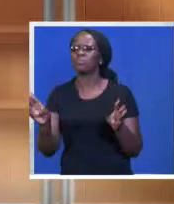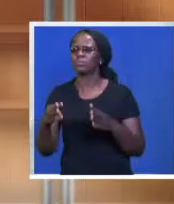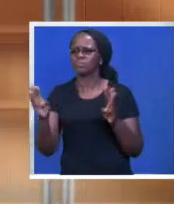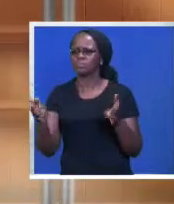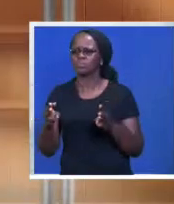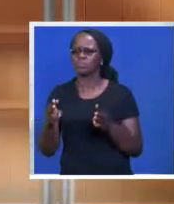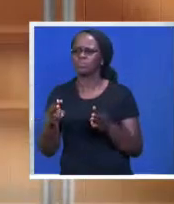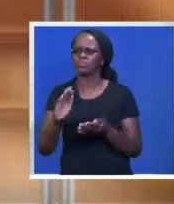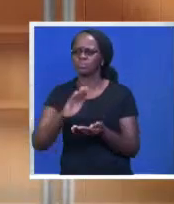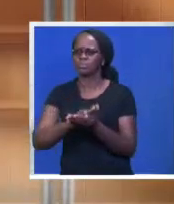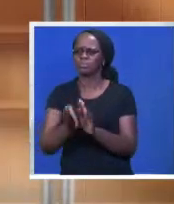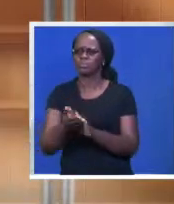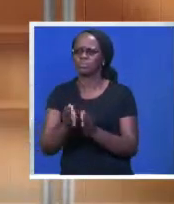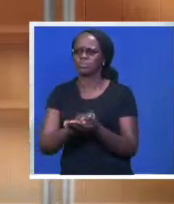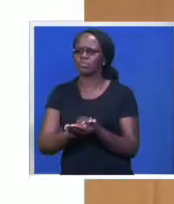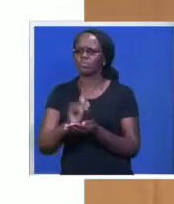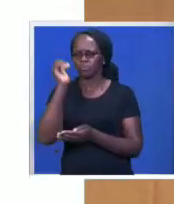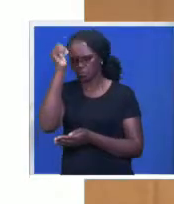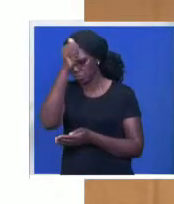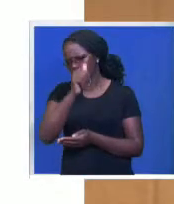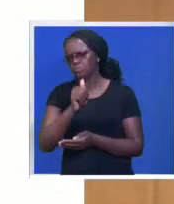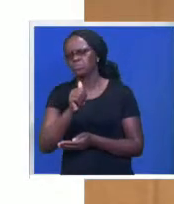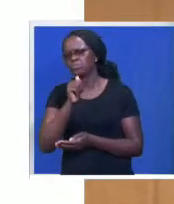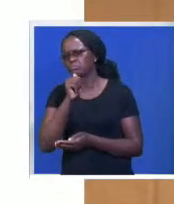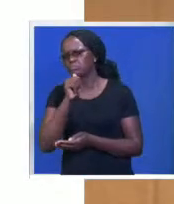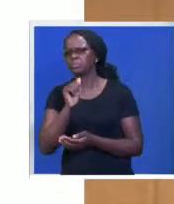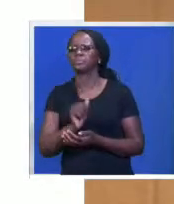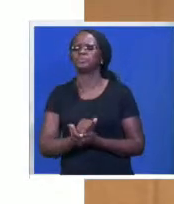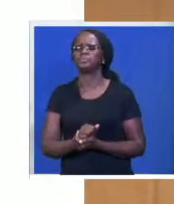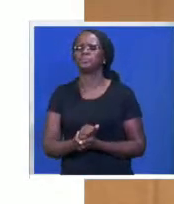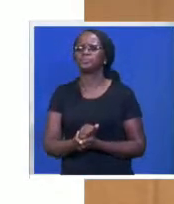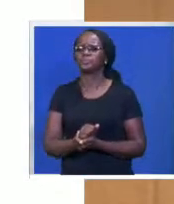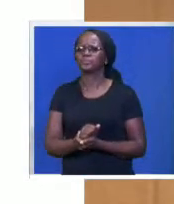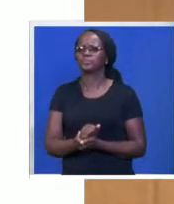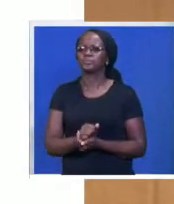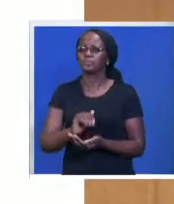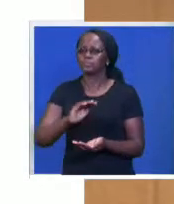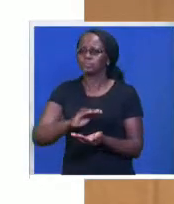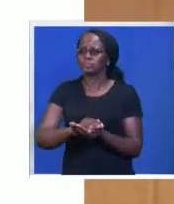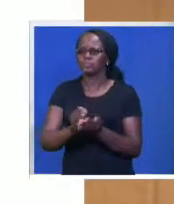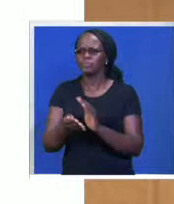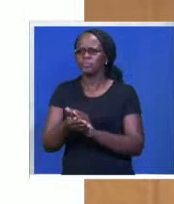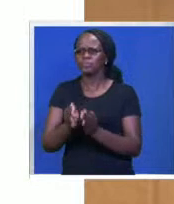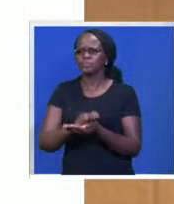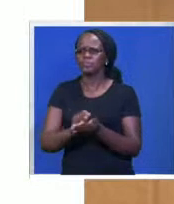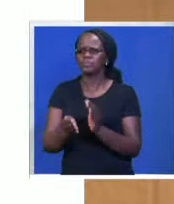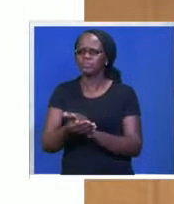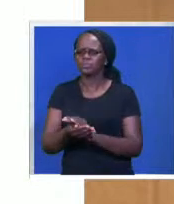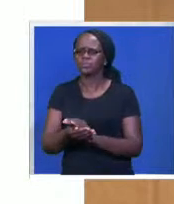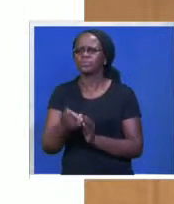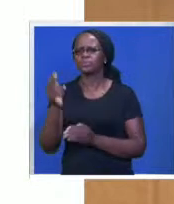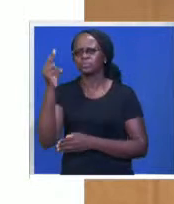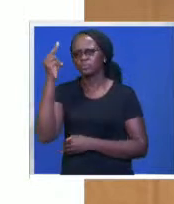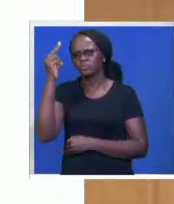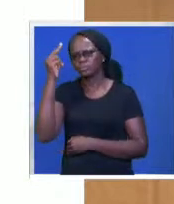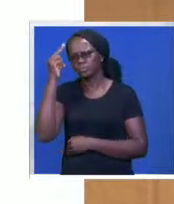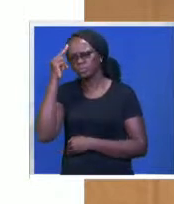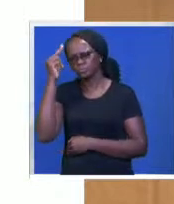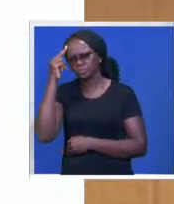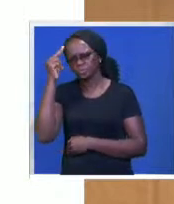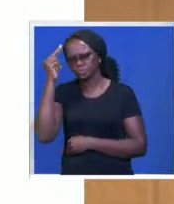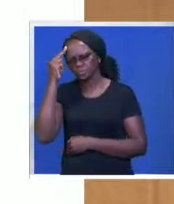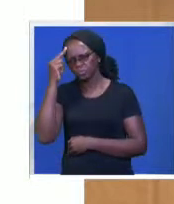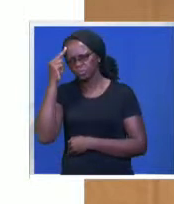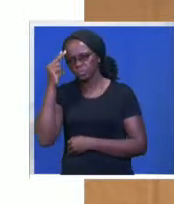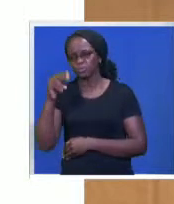on. Rationally, to create an understanding on, rationally meaning the reason